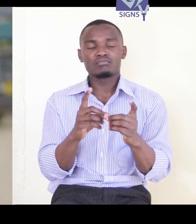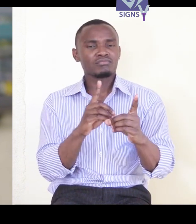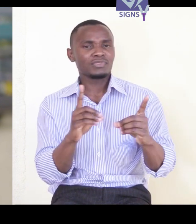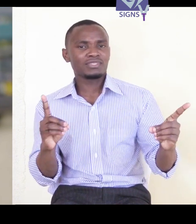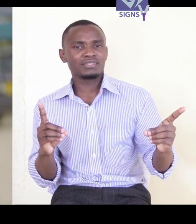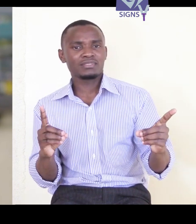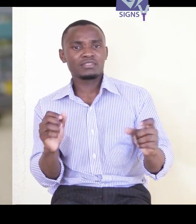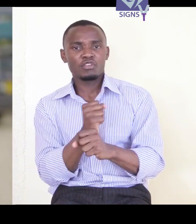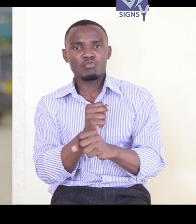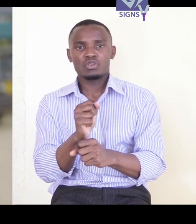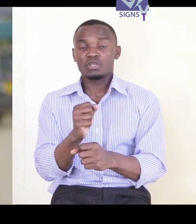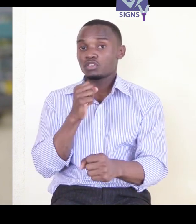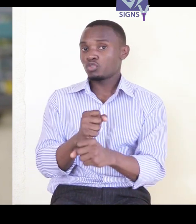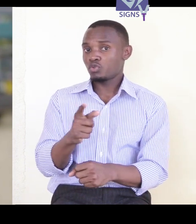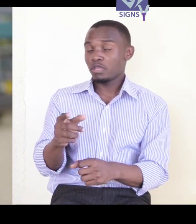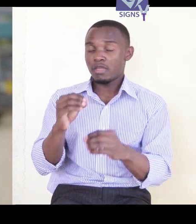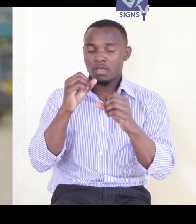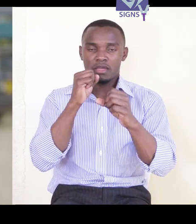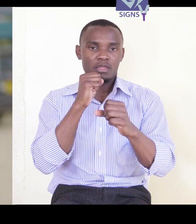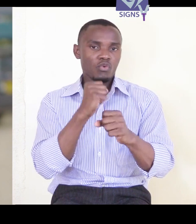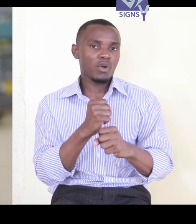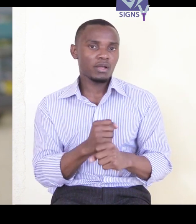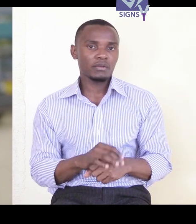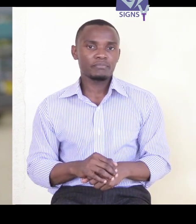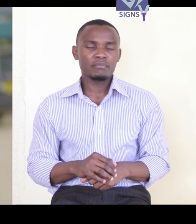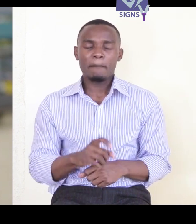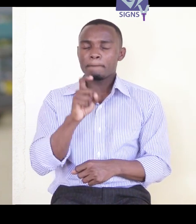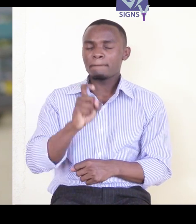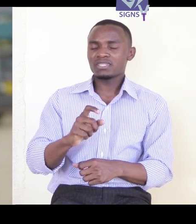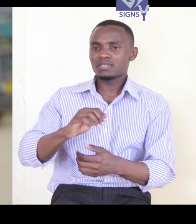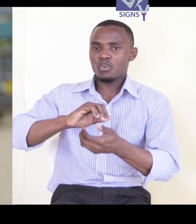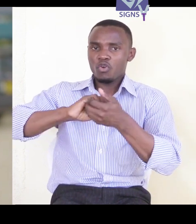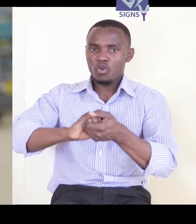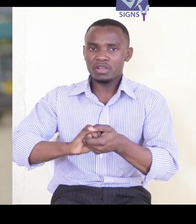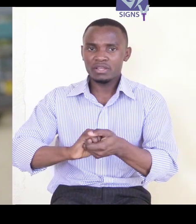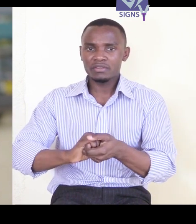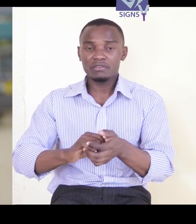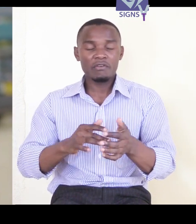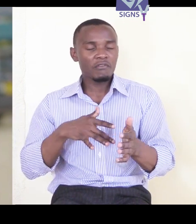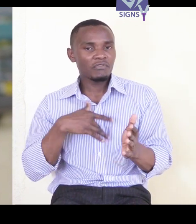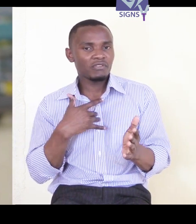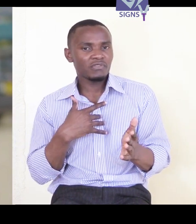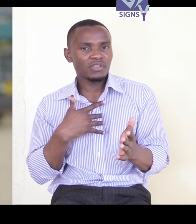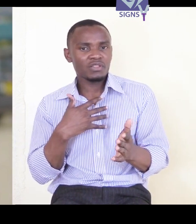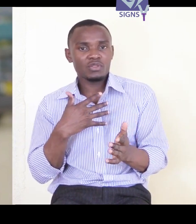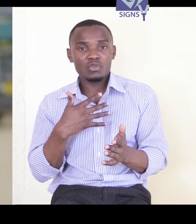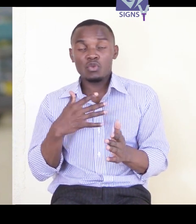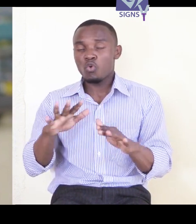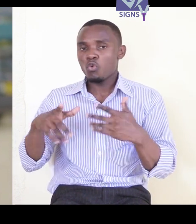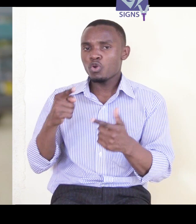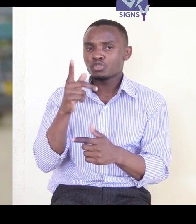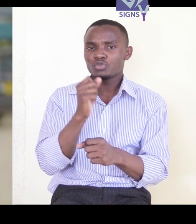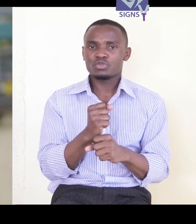not applicable in our nature of work also, because you have to hold their hand, they have to feel what are you doing,